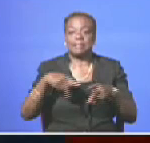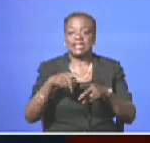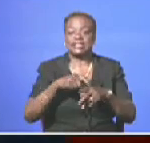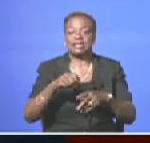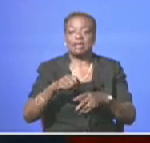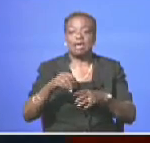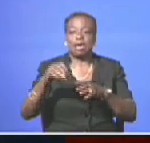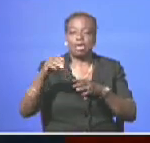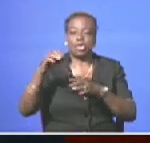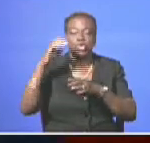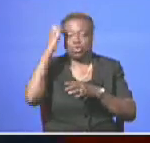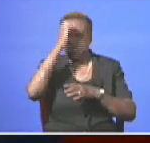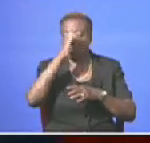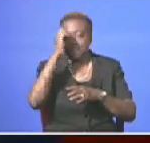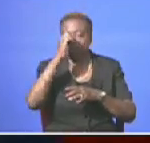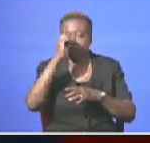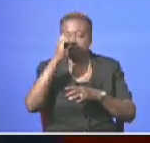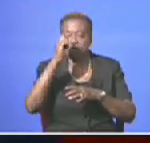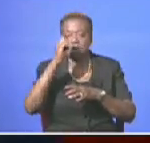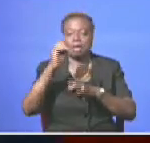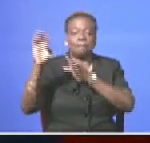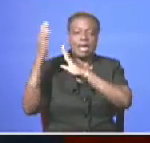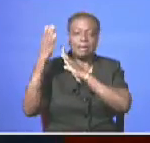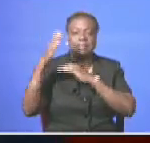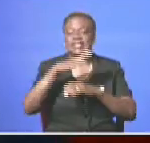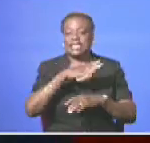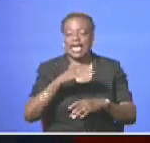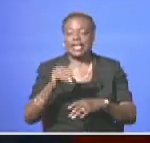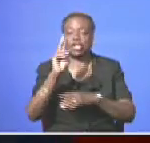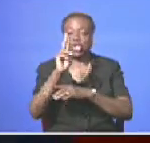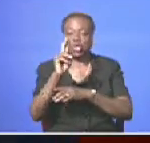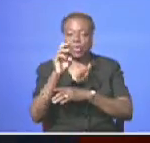Bahamas, as well as in the United States of America with other support teams that we've been using.